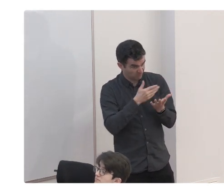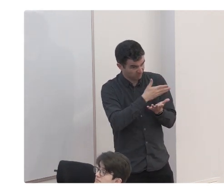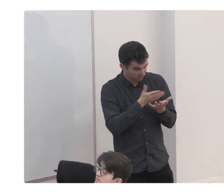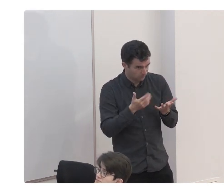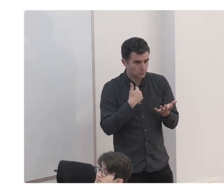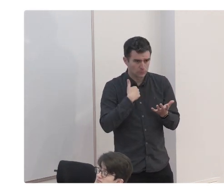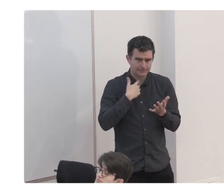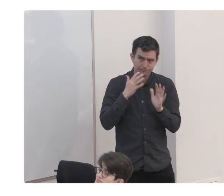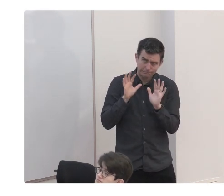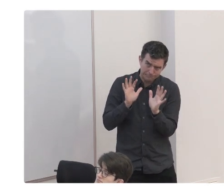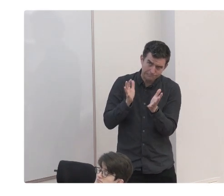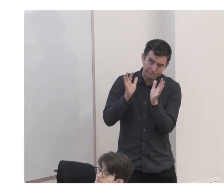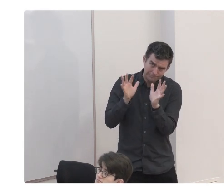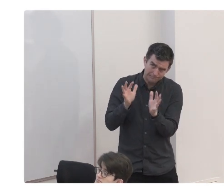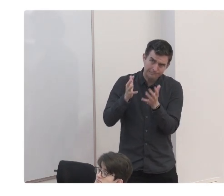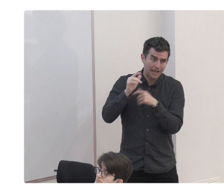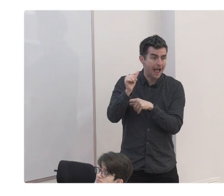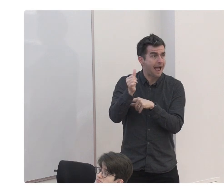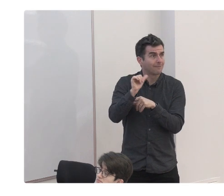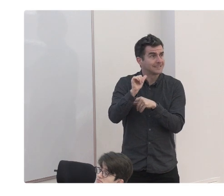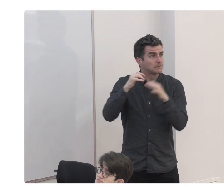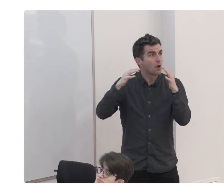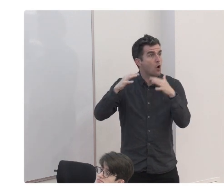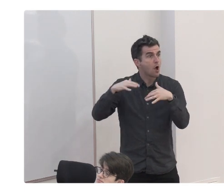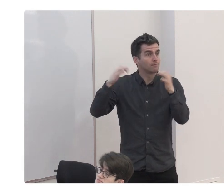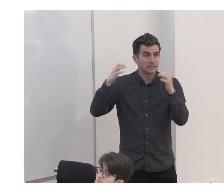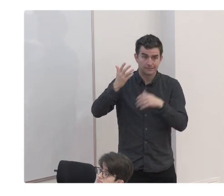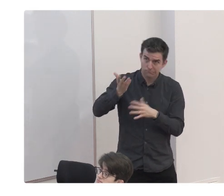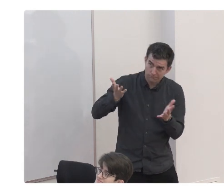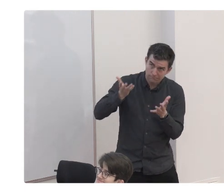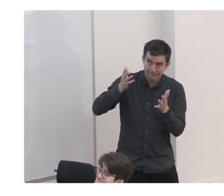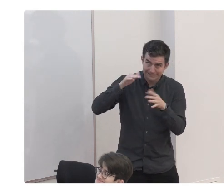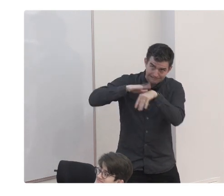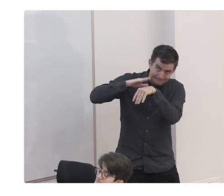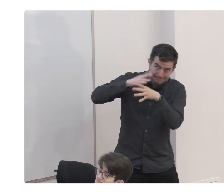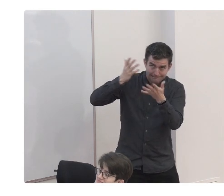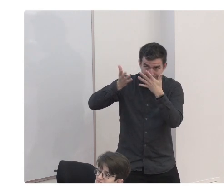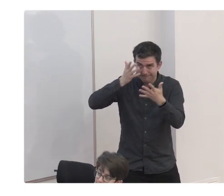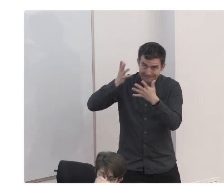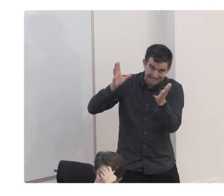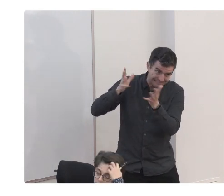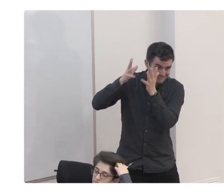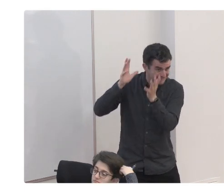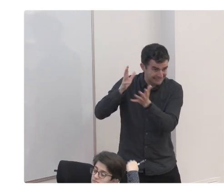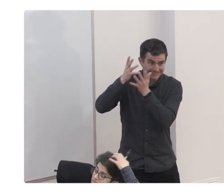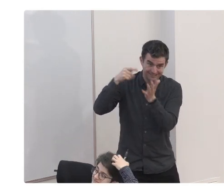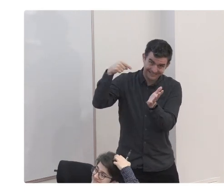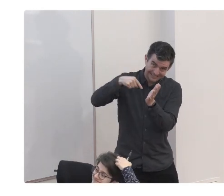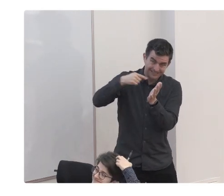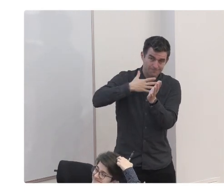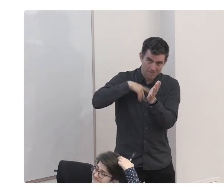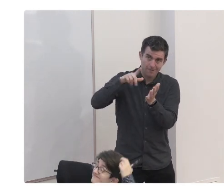to ratify the Convention on the Rights of People with Disability. So I'm not going to that story, which will